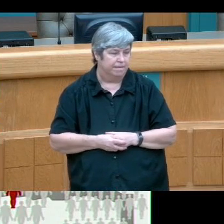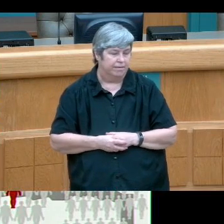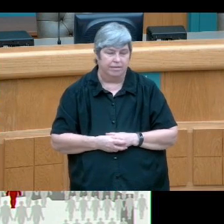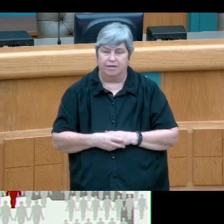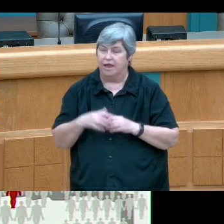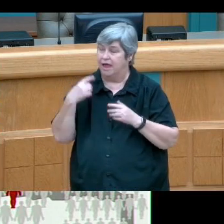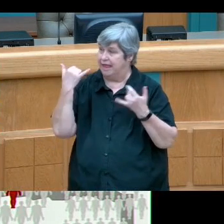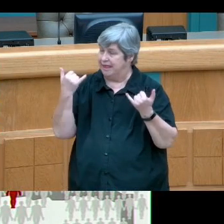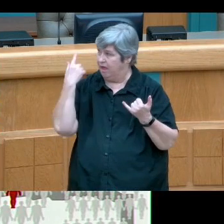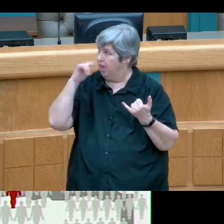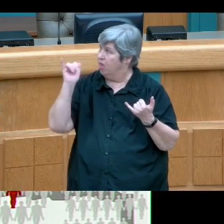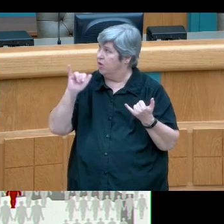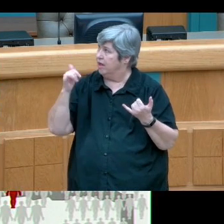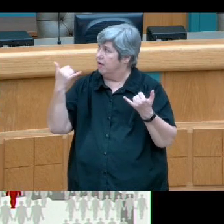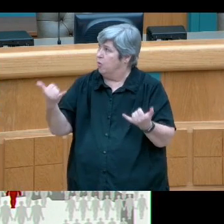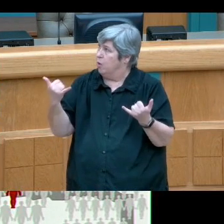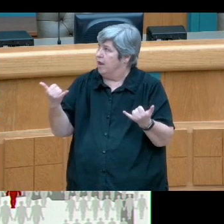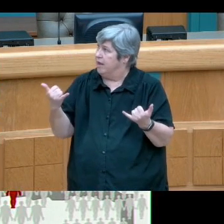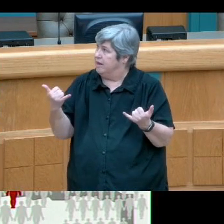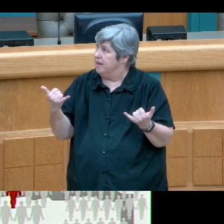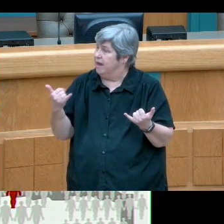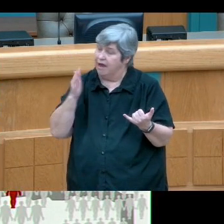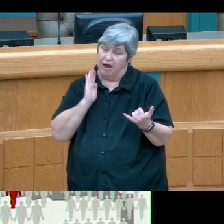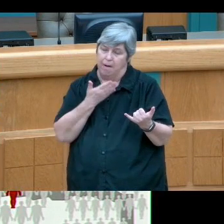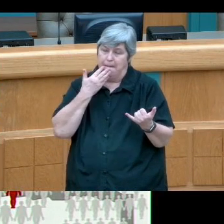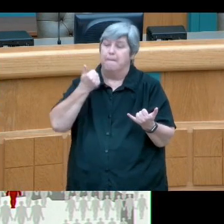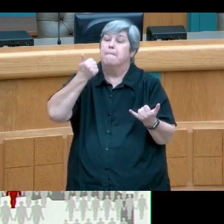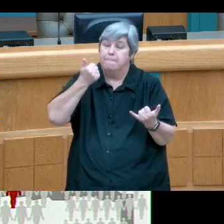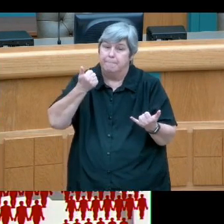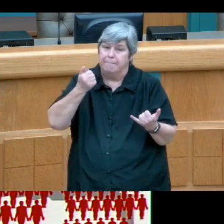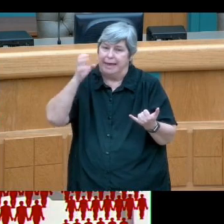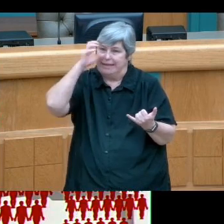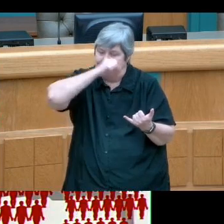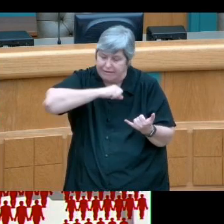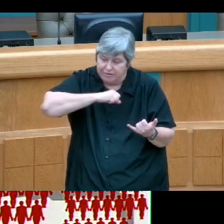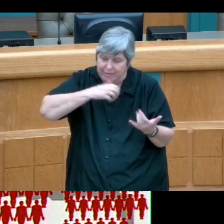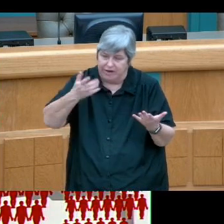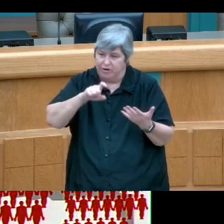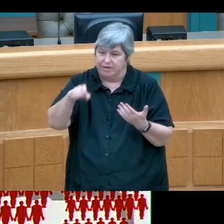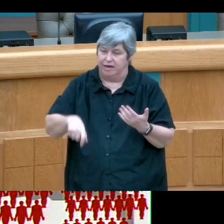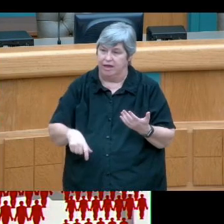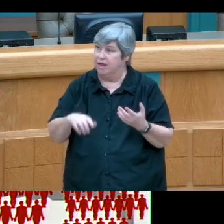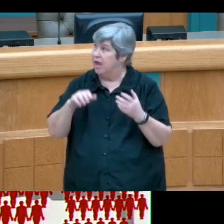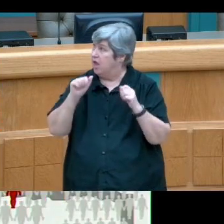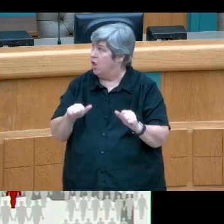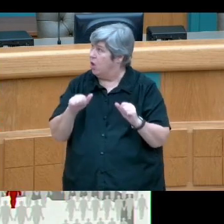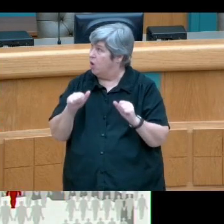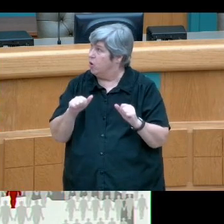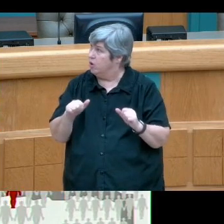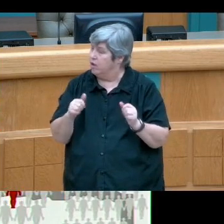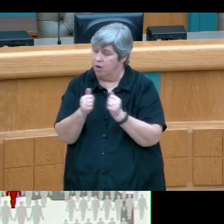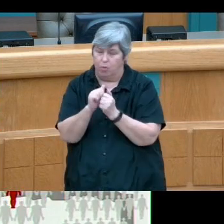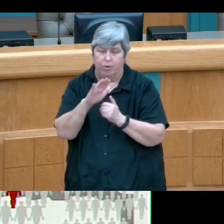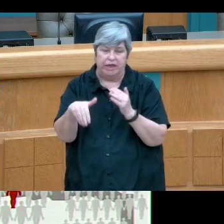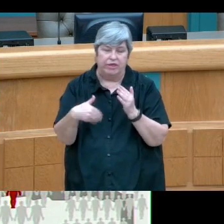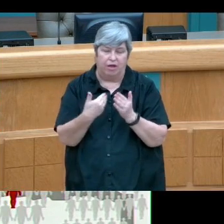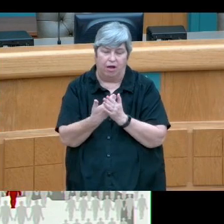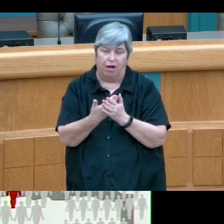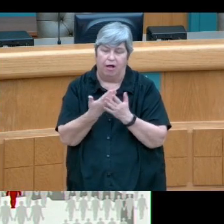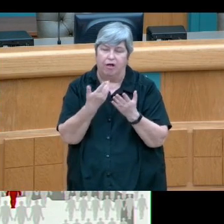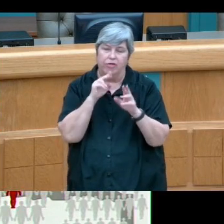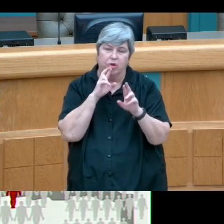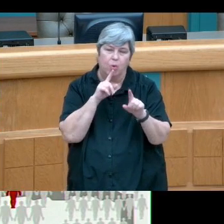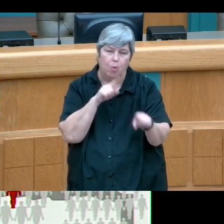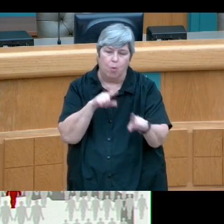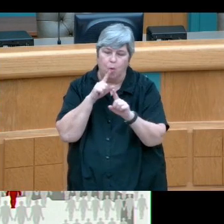This is what it looks like right now by our best estimate in Texas. So this is what it could be with all the interventions that are in